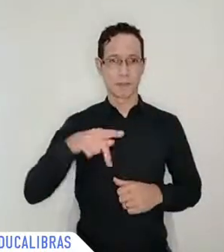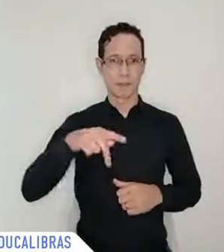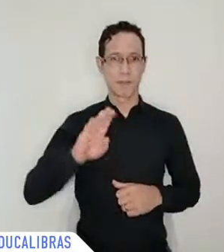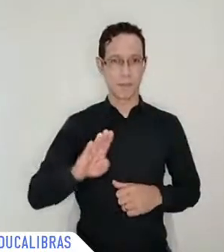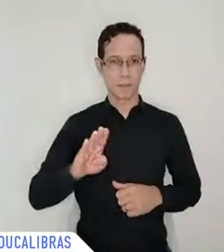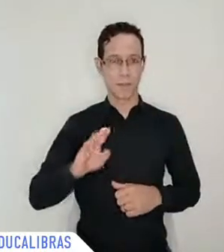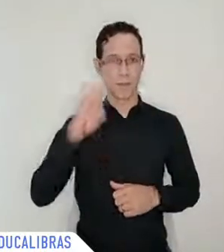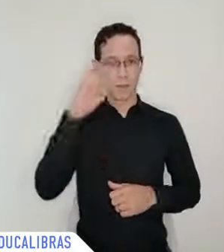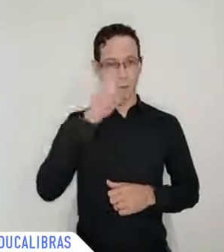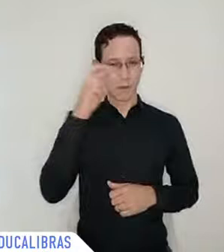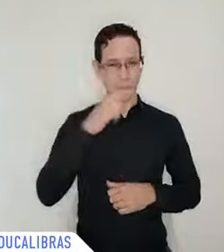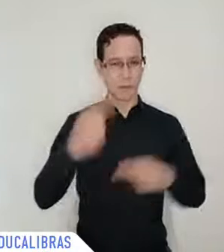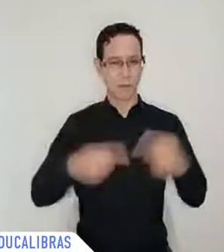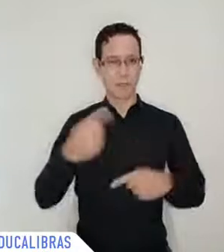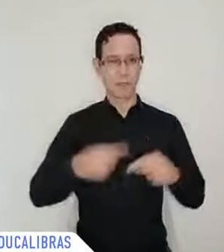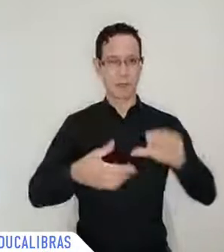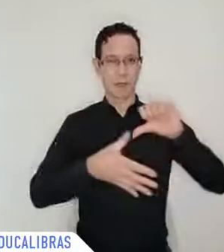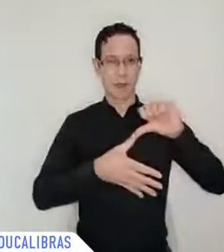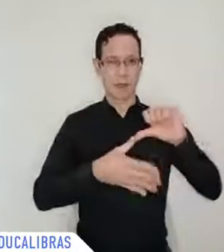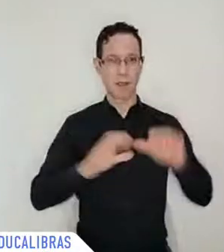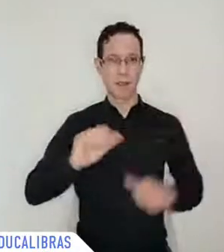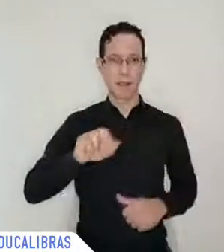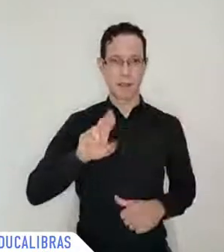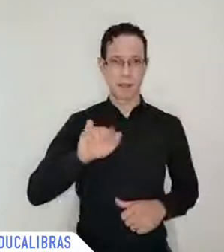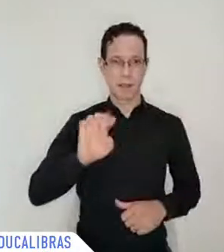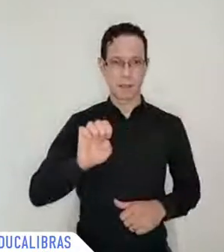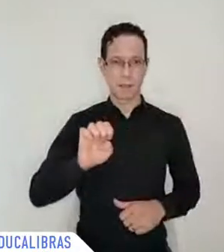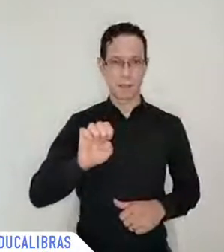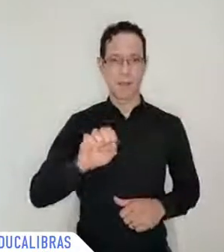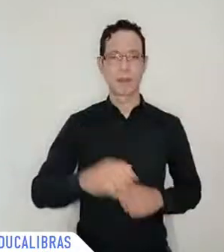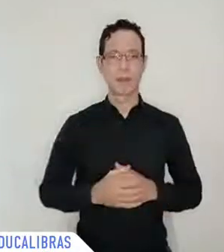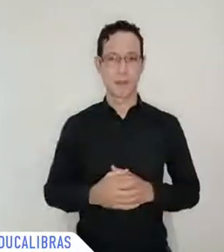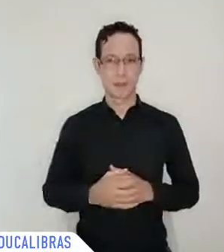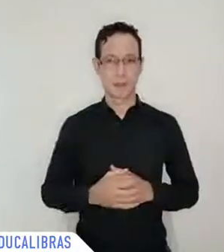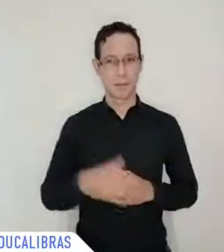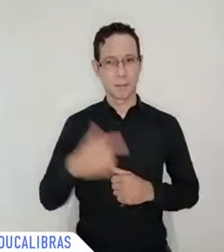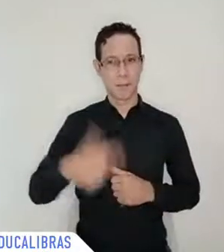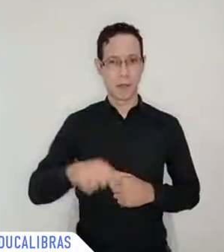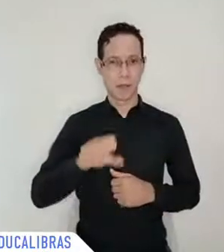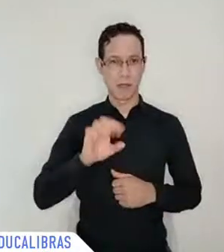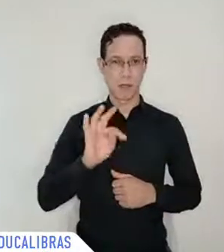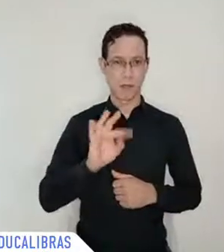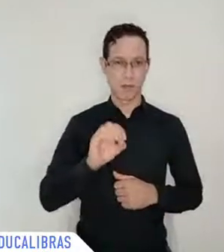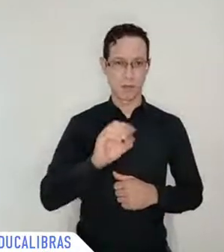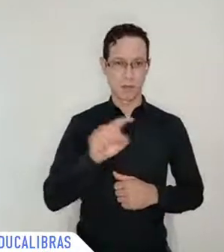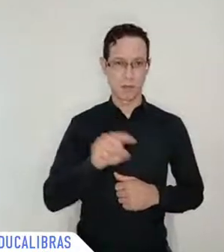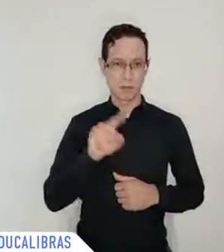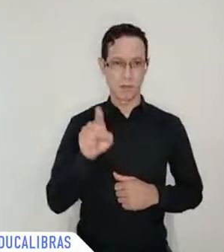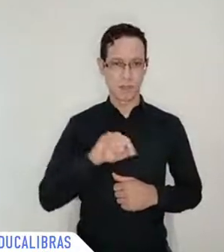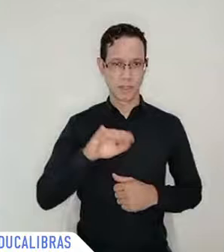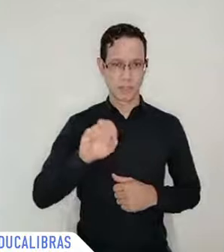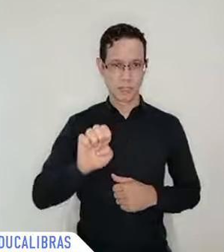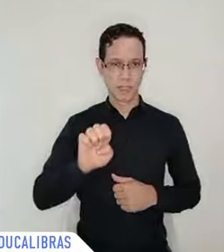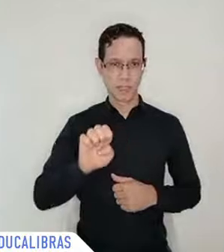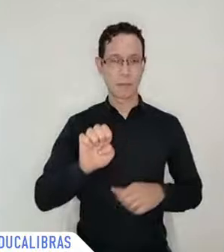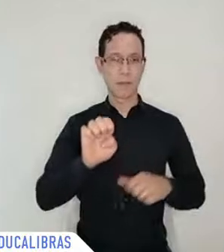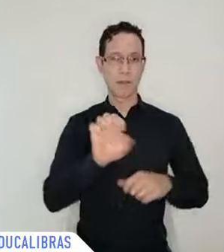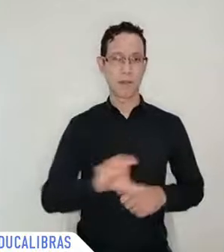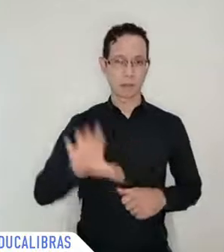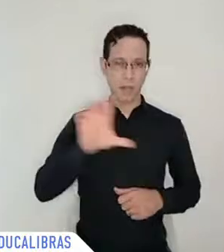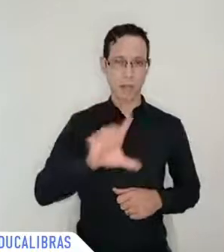team, we thank our partners Vie Étudiante Sciences Po Political Observatory for Latin America and the